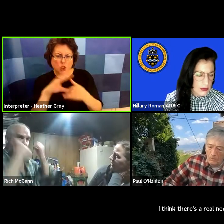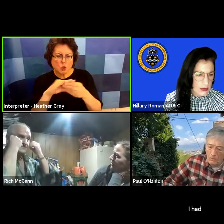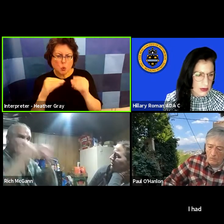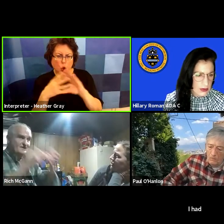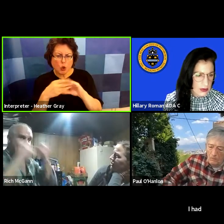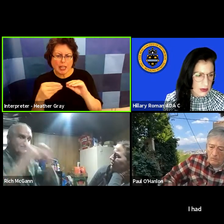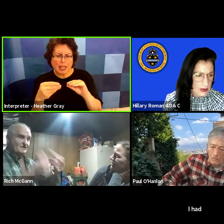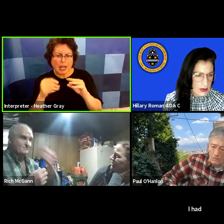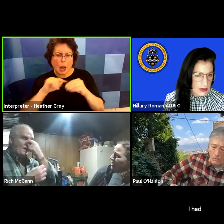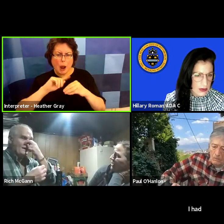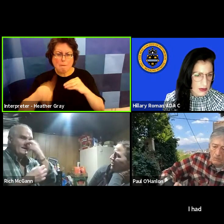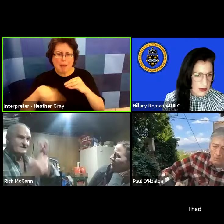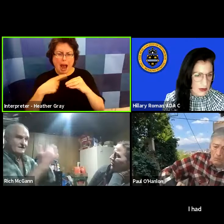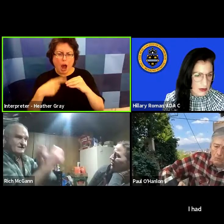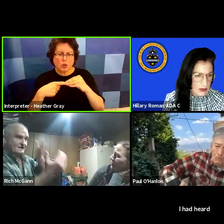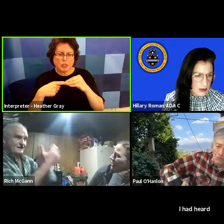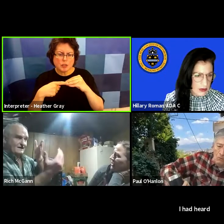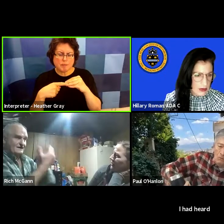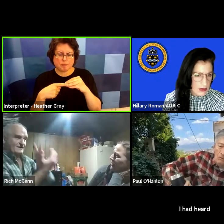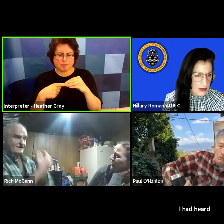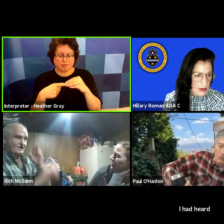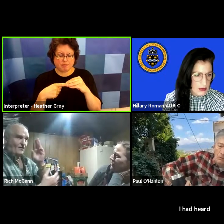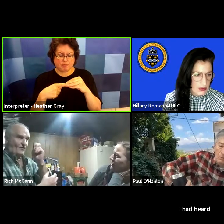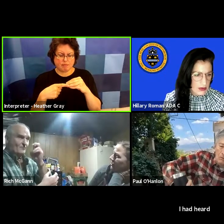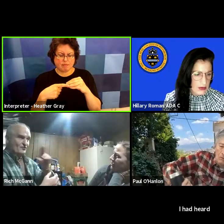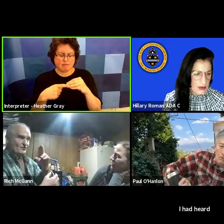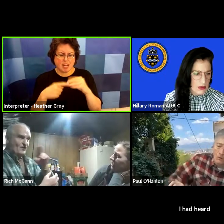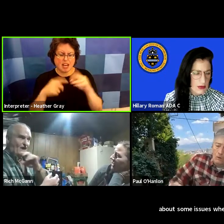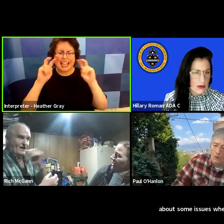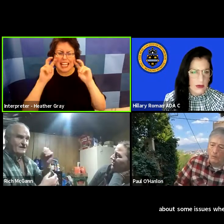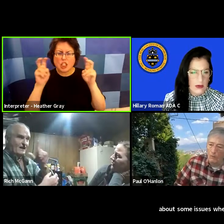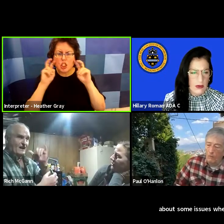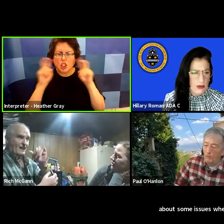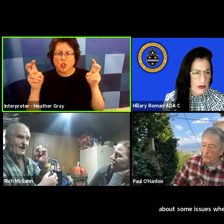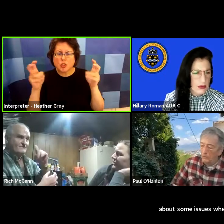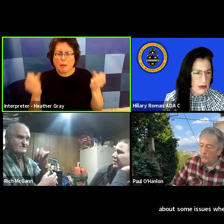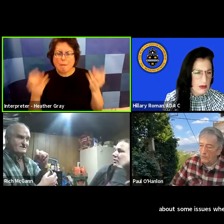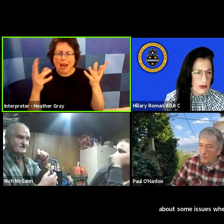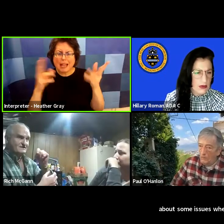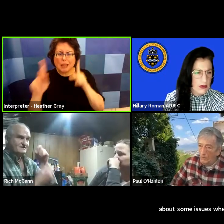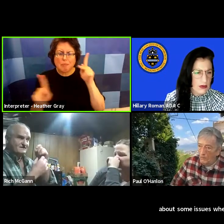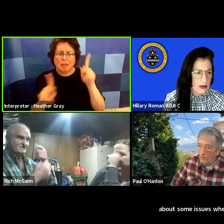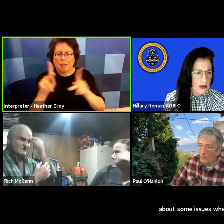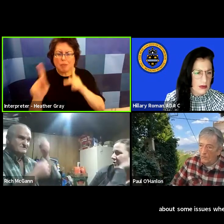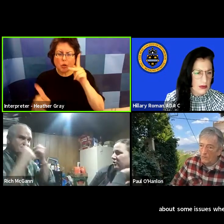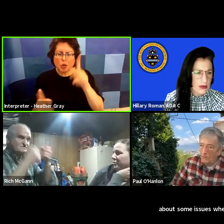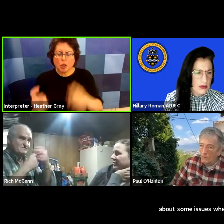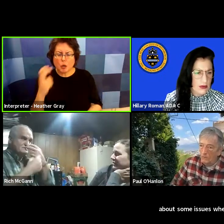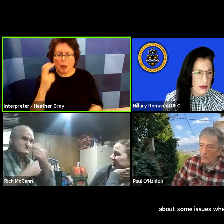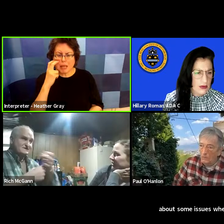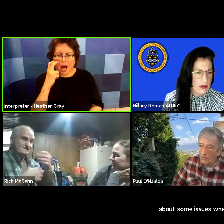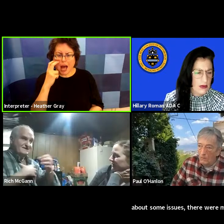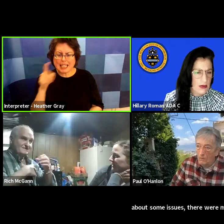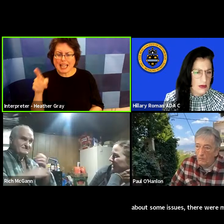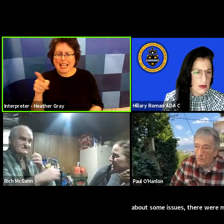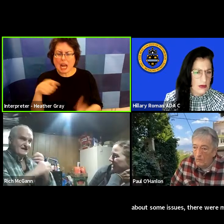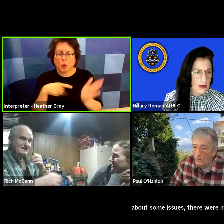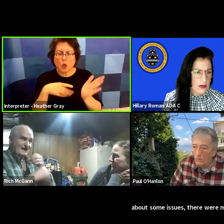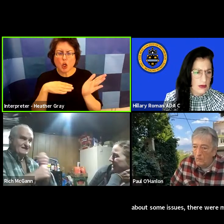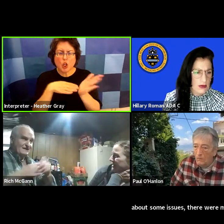about some issues where many people who were blind were suing Uber and